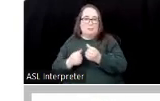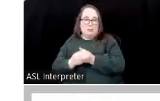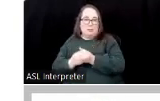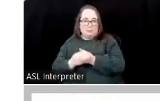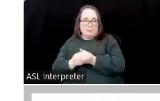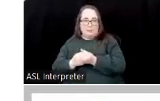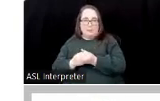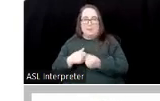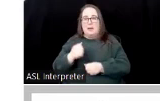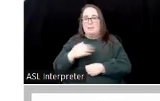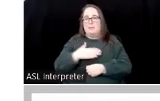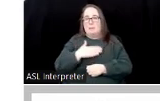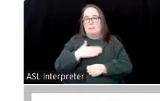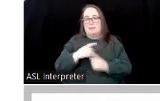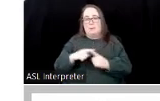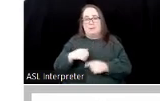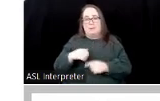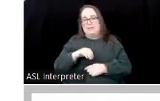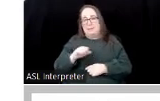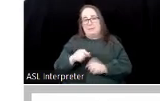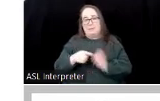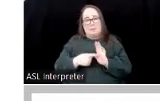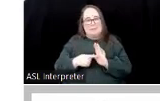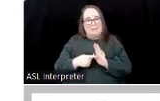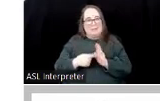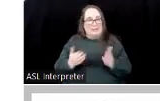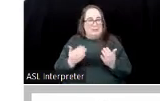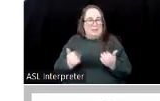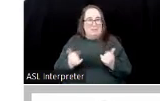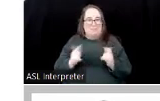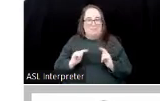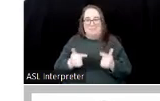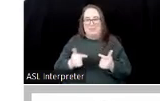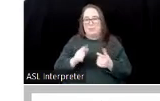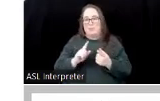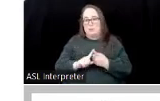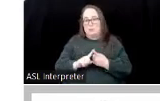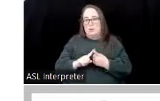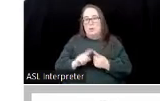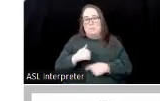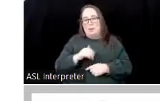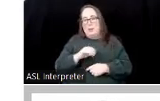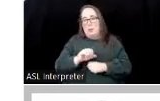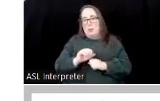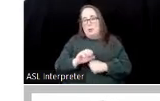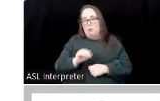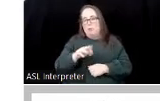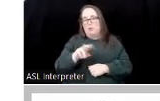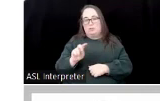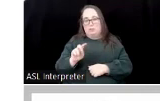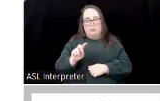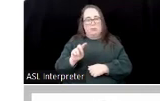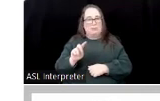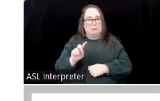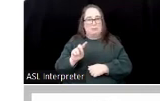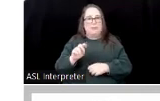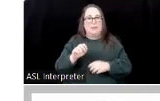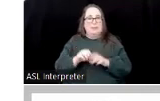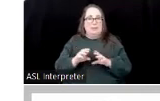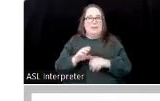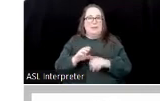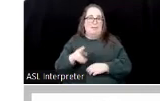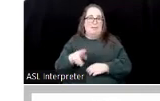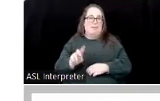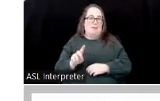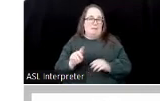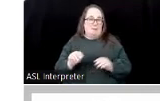I'm so happy to have CMS represented with you here today. I'm going to turn it over to my colleague Richard in our Housing and Urban Development